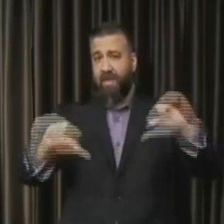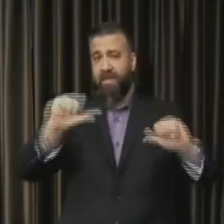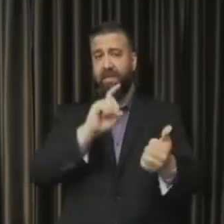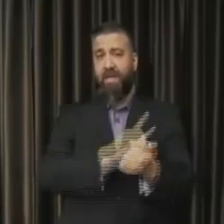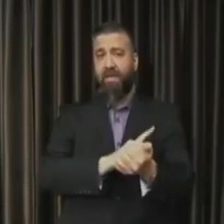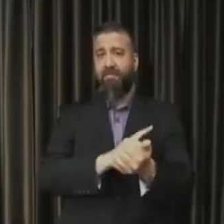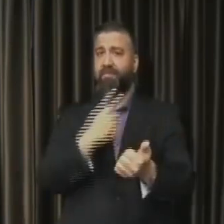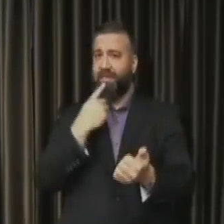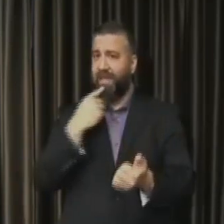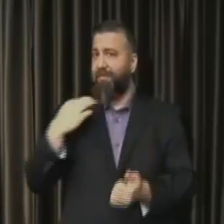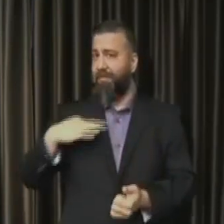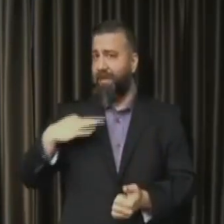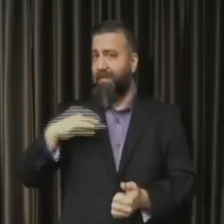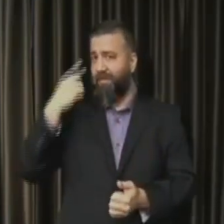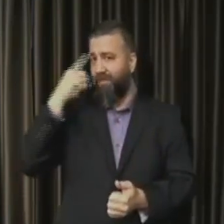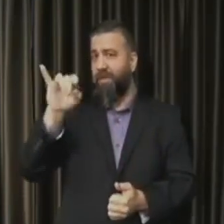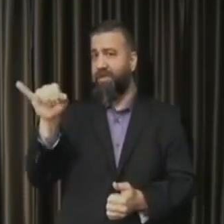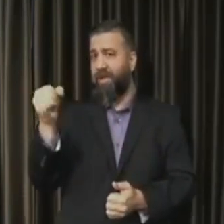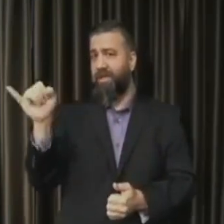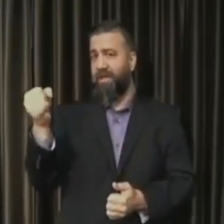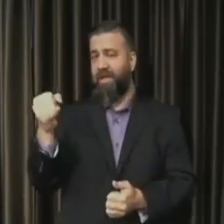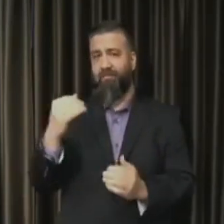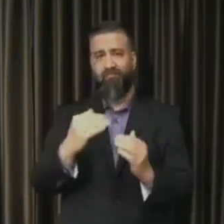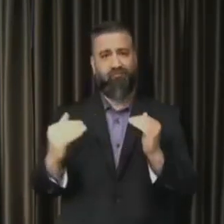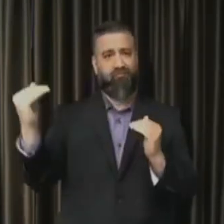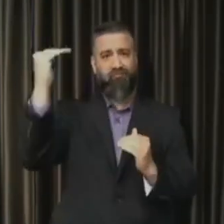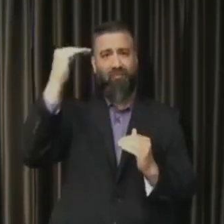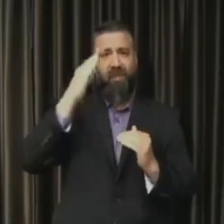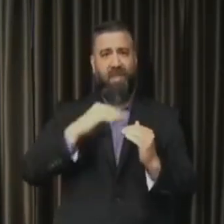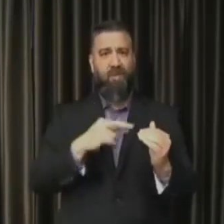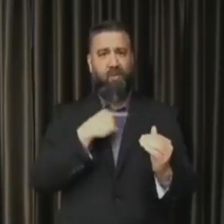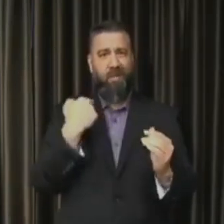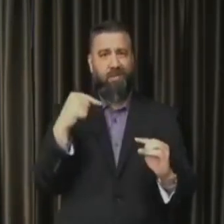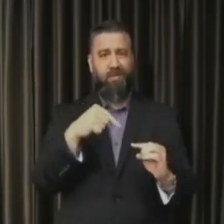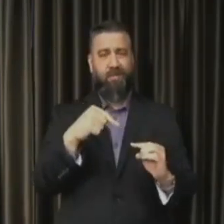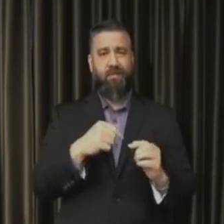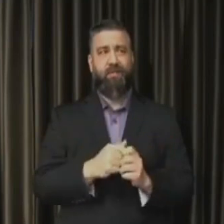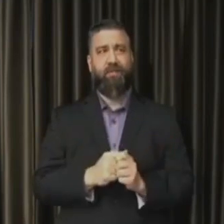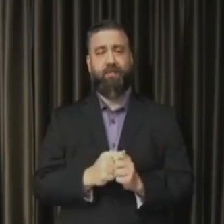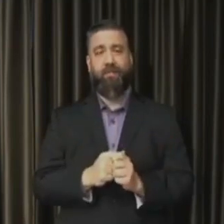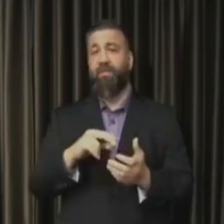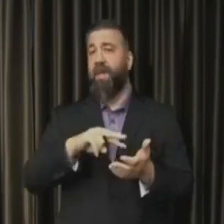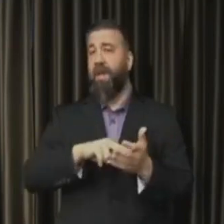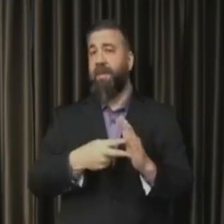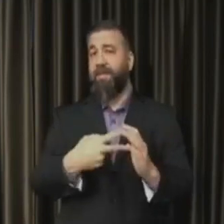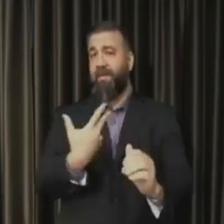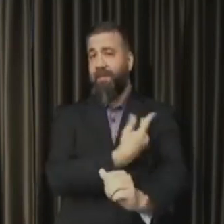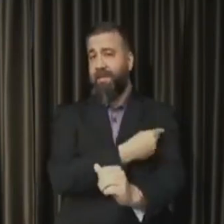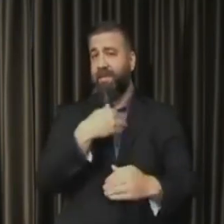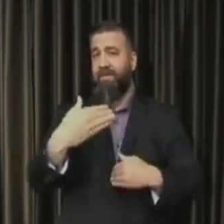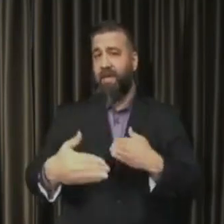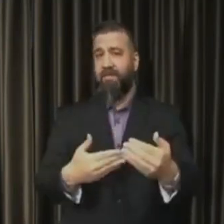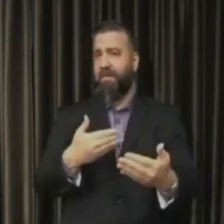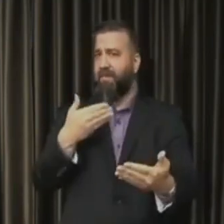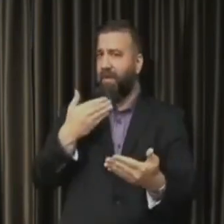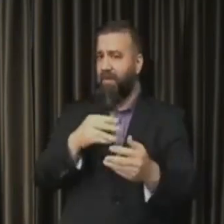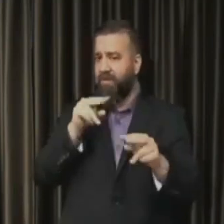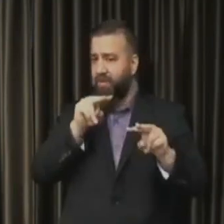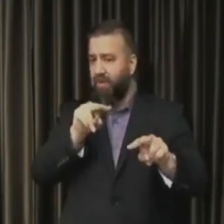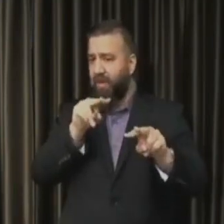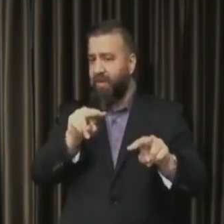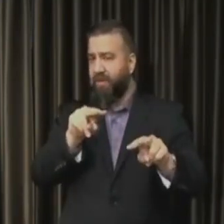vaccine far outweigh the health risks. This pause showed that vaccination process is being closely watched by medical authorities, and they will